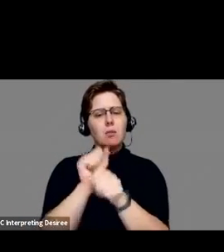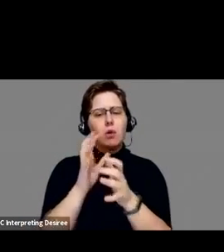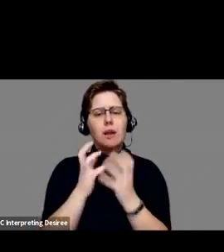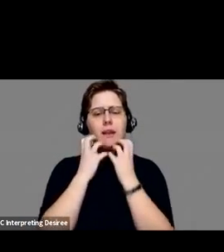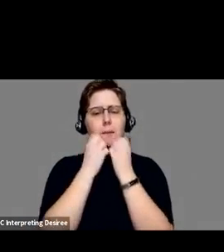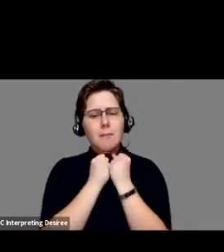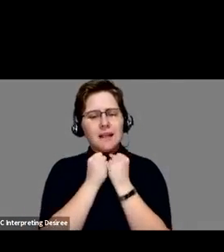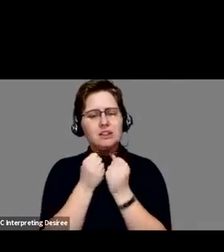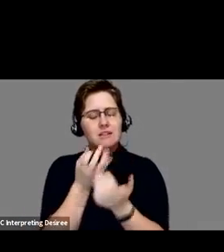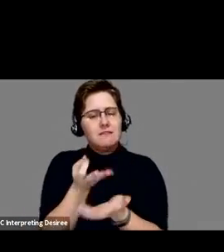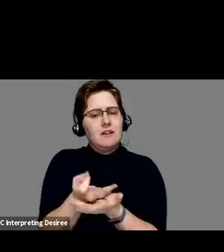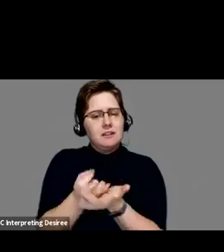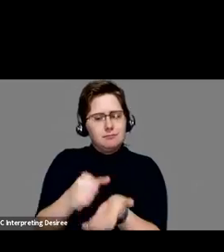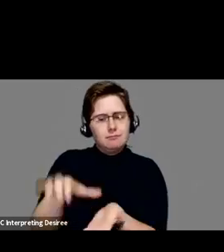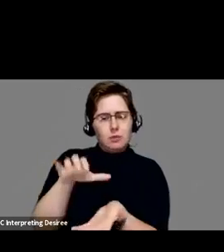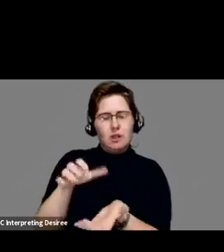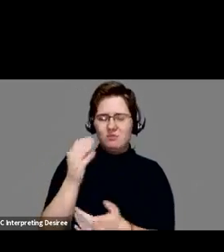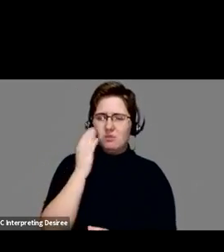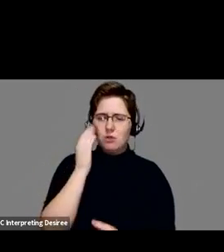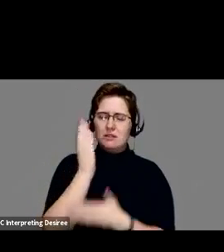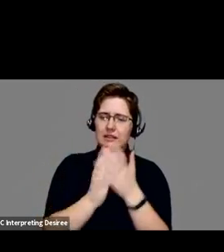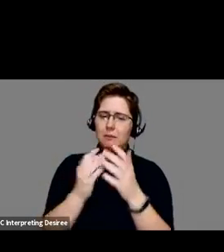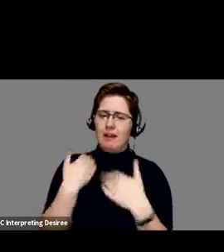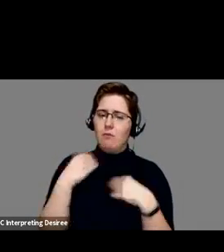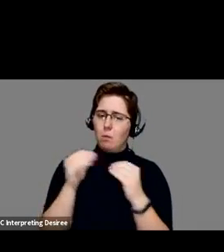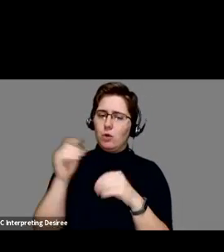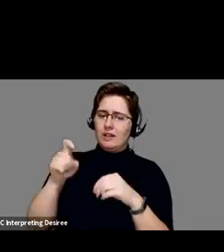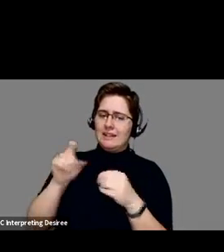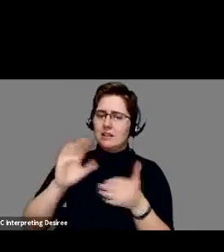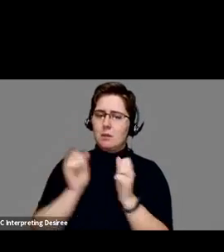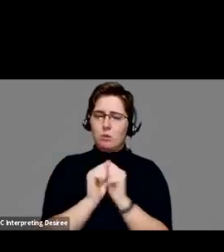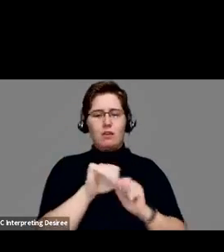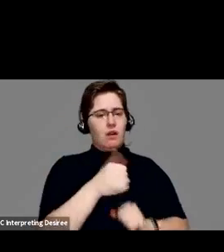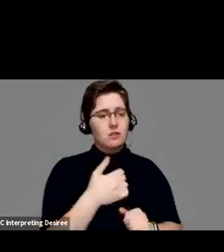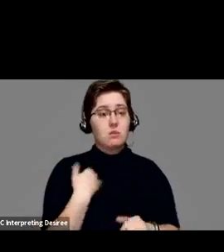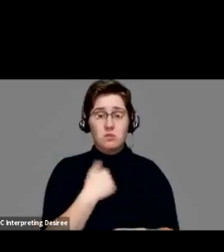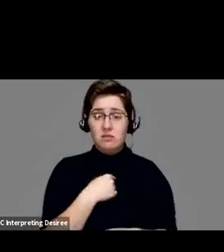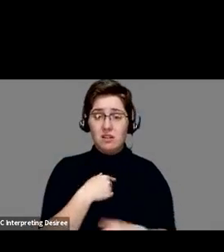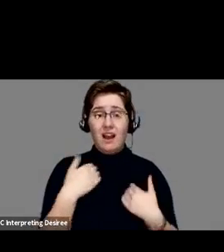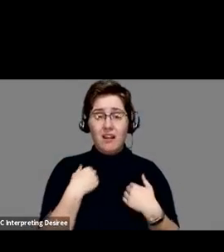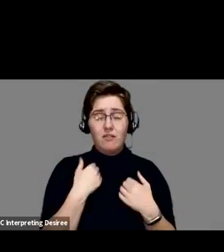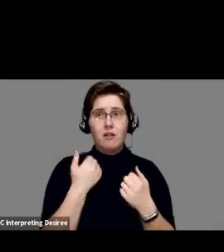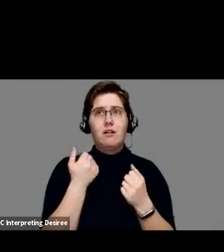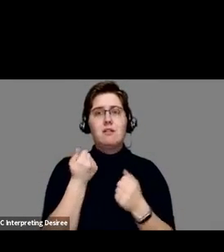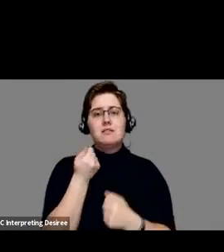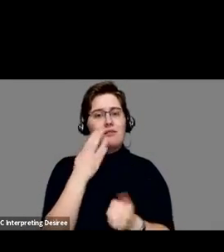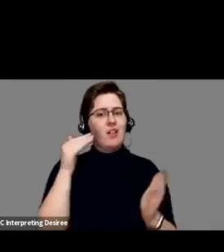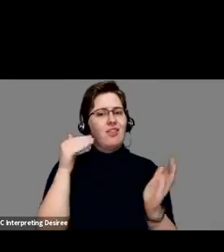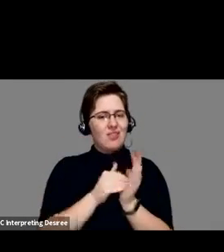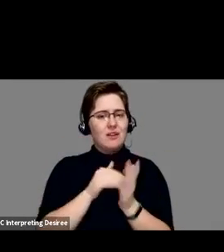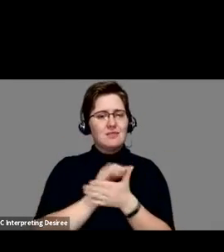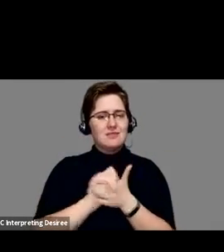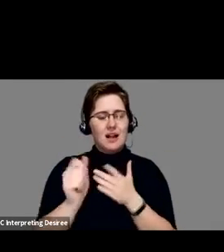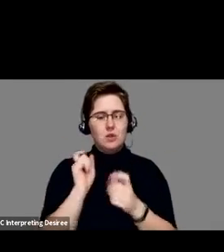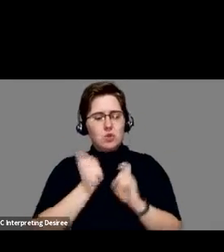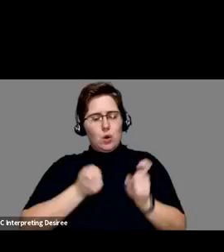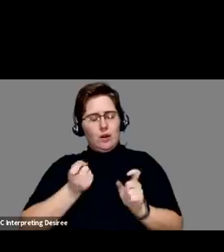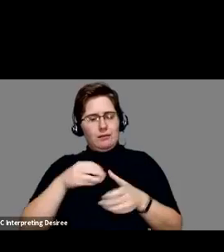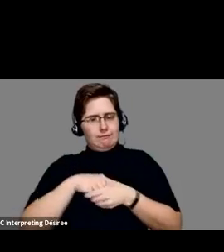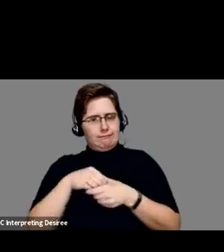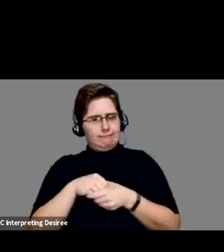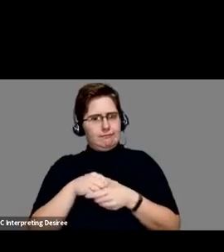realize that there are people in more need than others. So, we literally had thousands of dollars donated internally that we were able